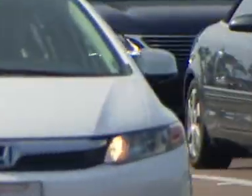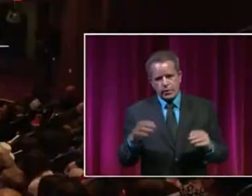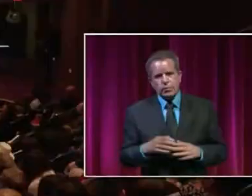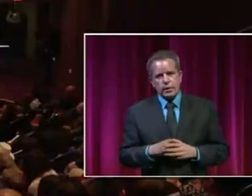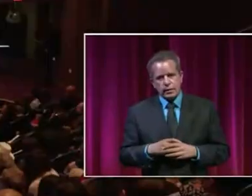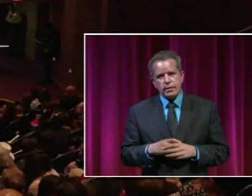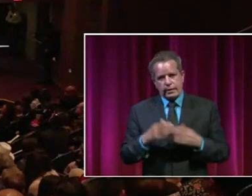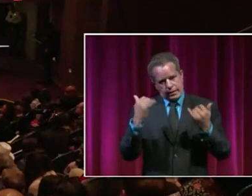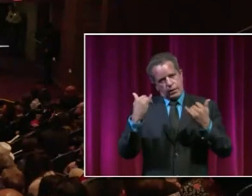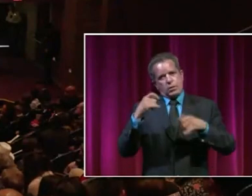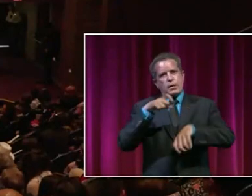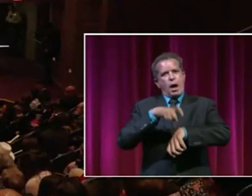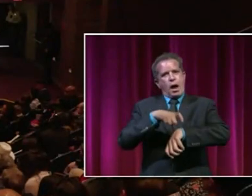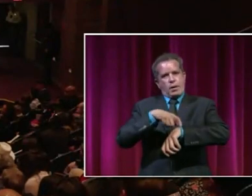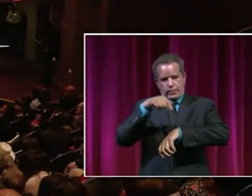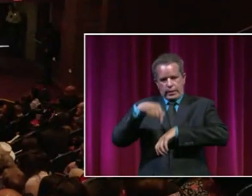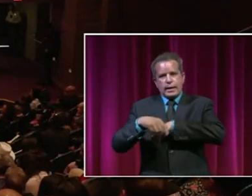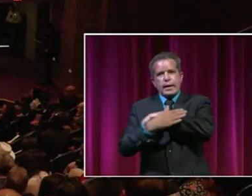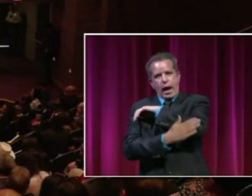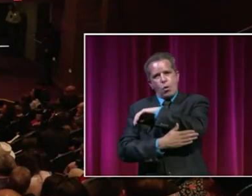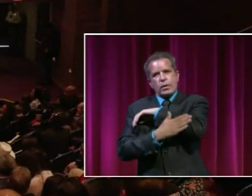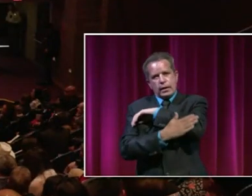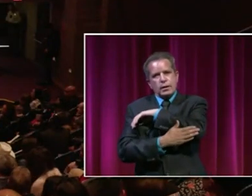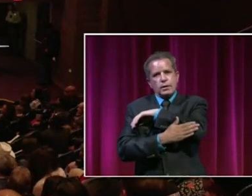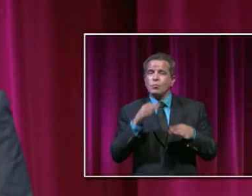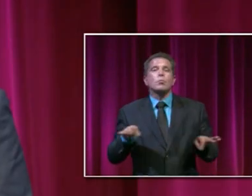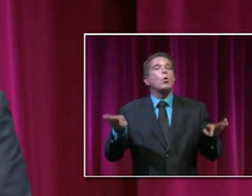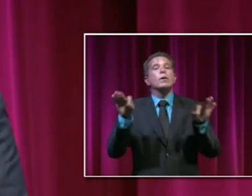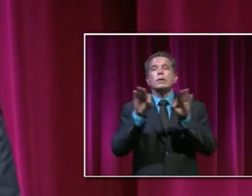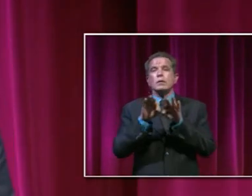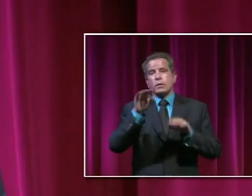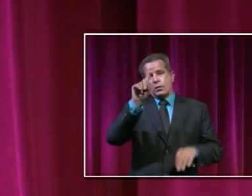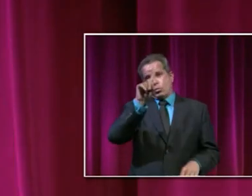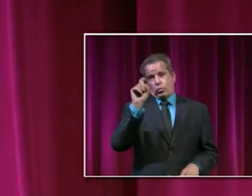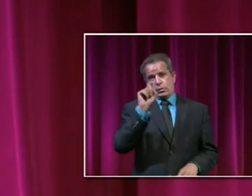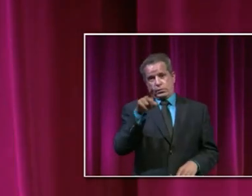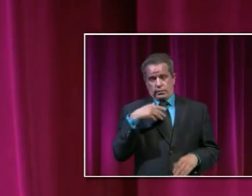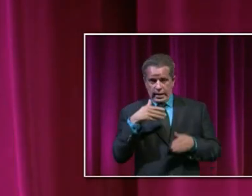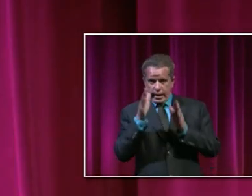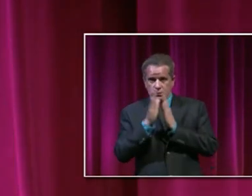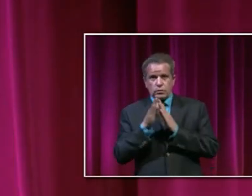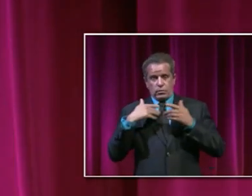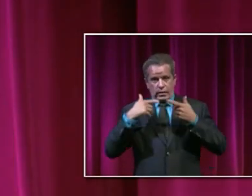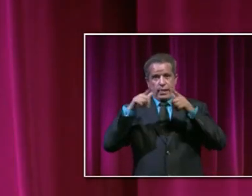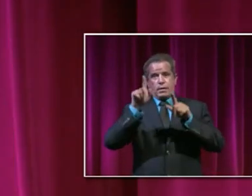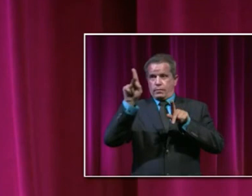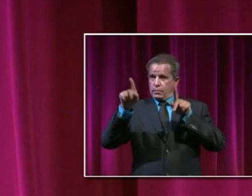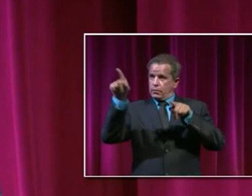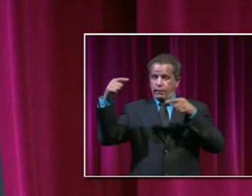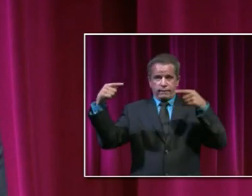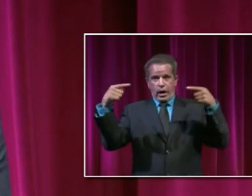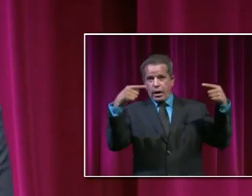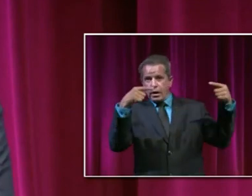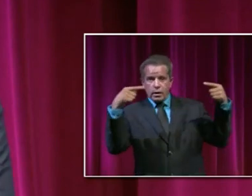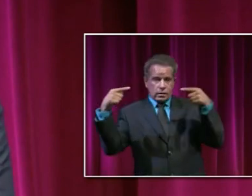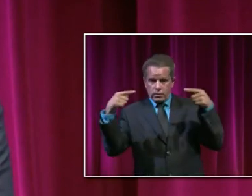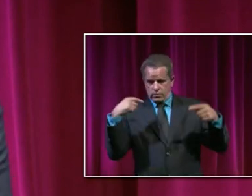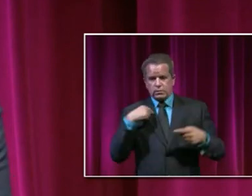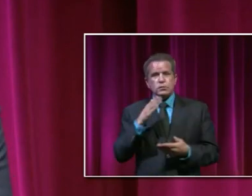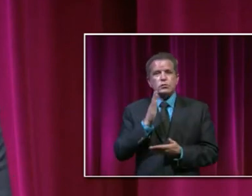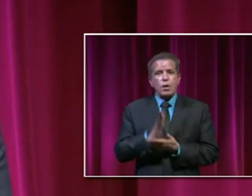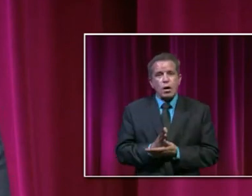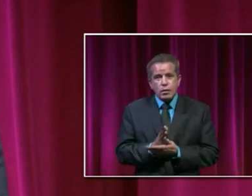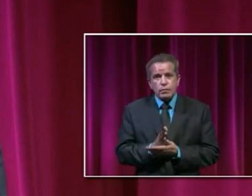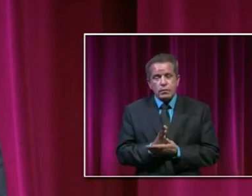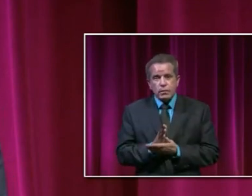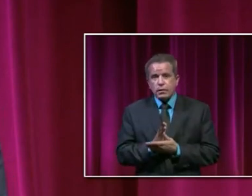justice. And he wants a united front for progress. Will we allow the forces of division to paralyze progress and